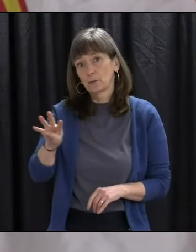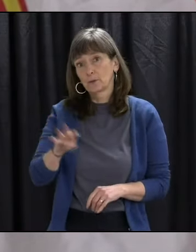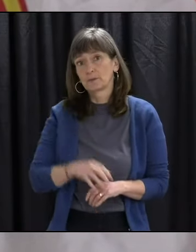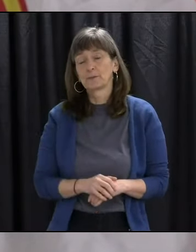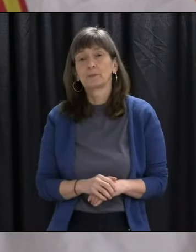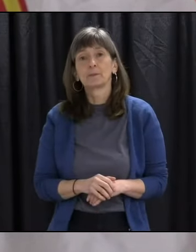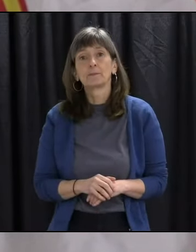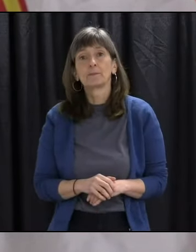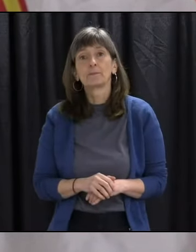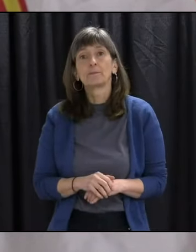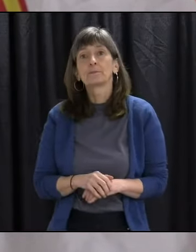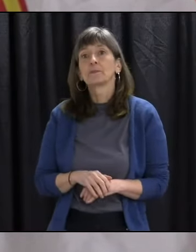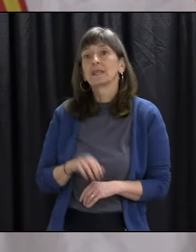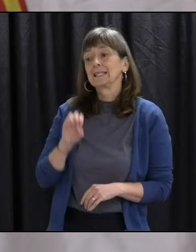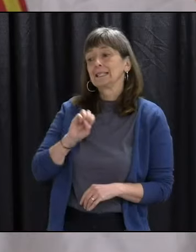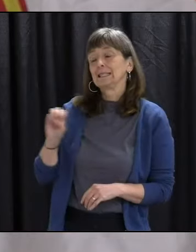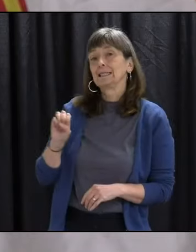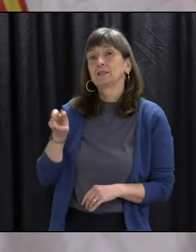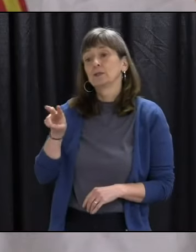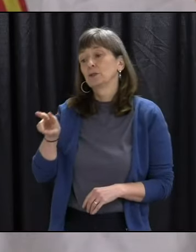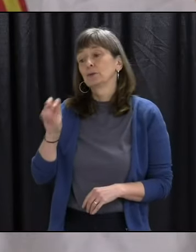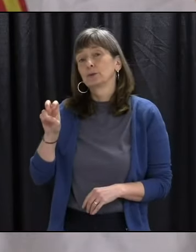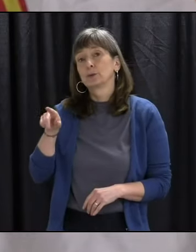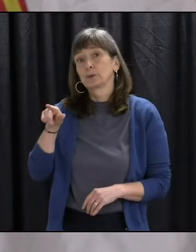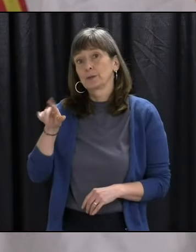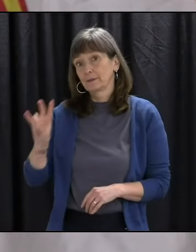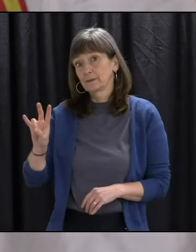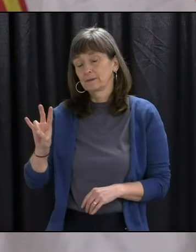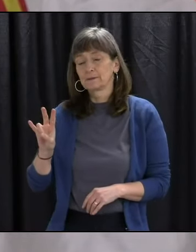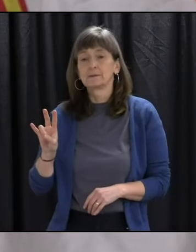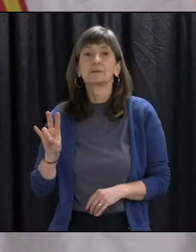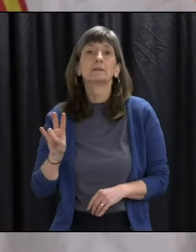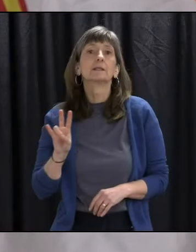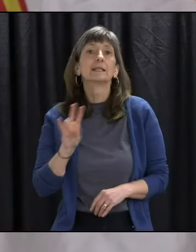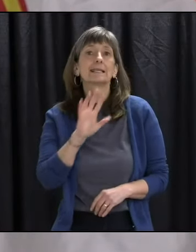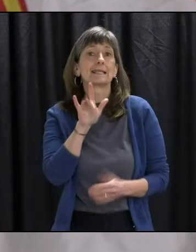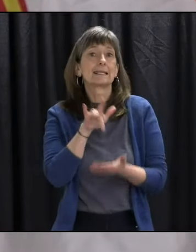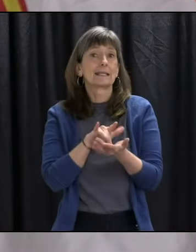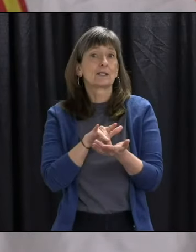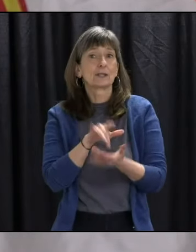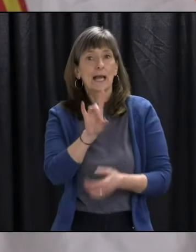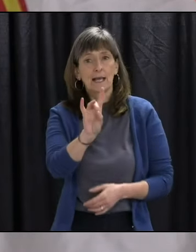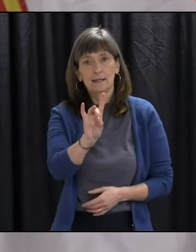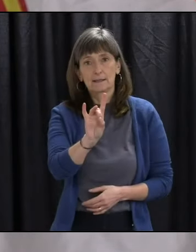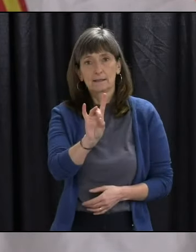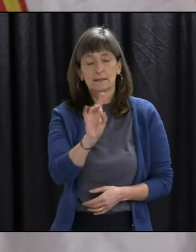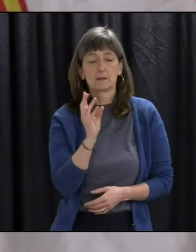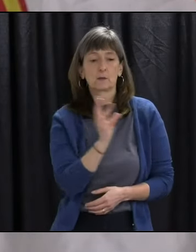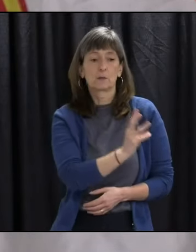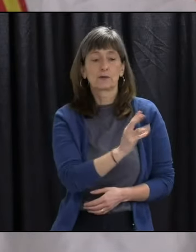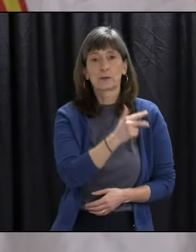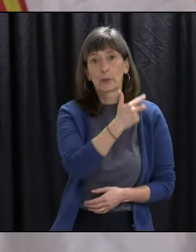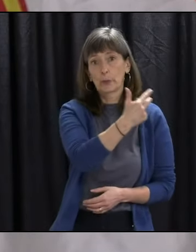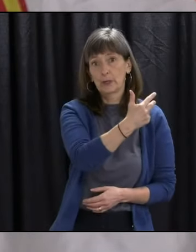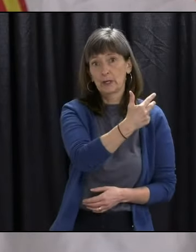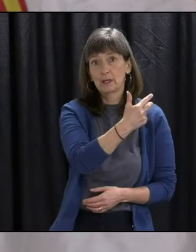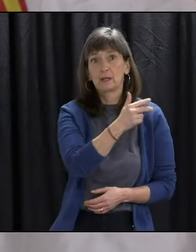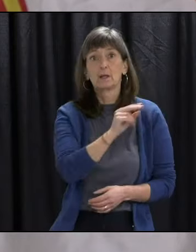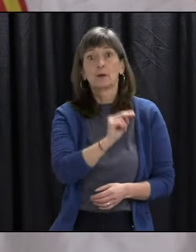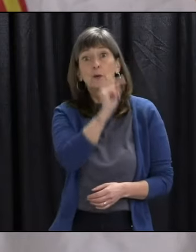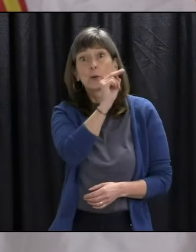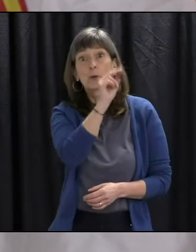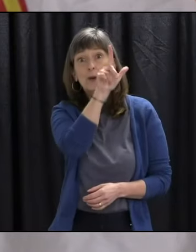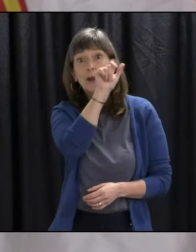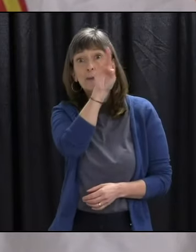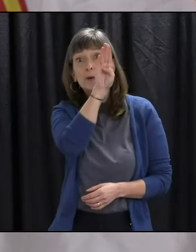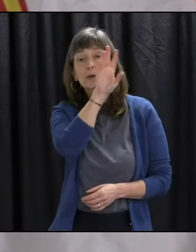244, with 227 cases in Eastern Health, 8 in Central Health, 3 in Western Health, and